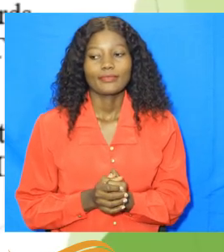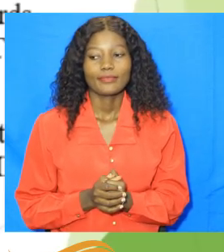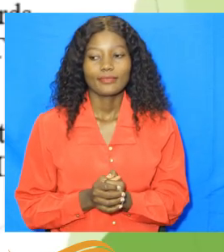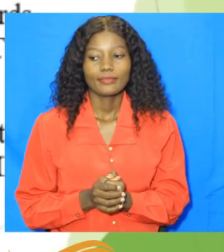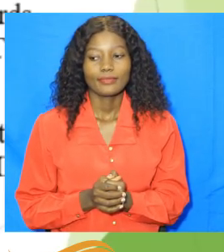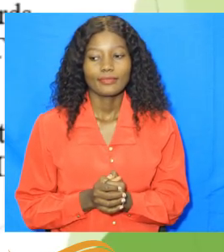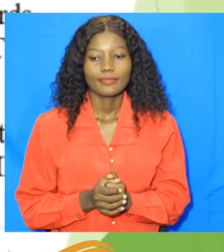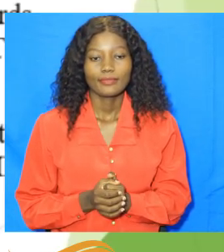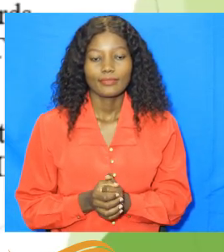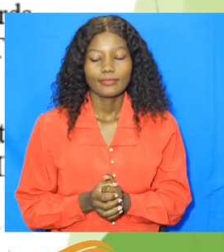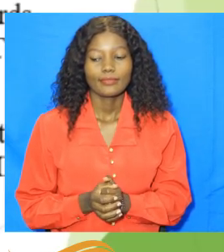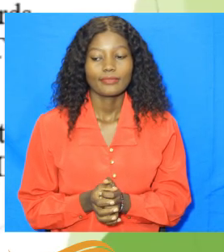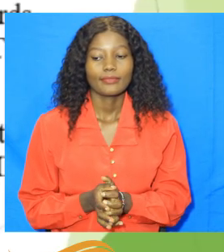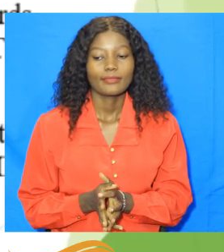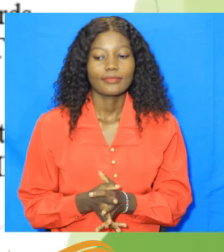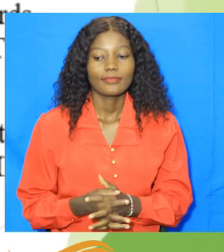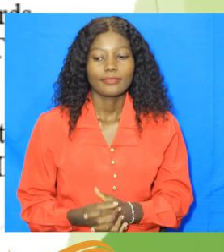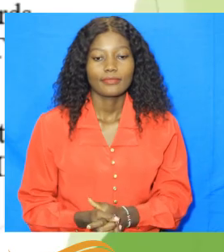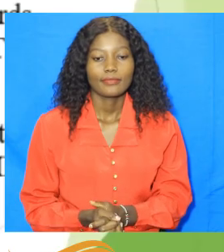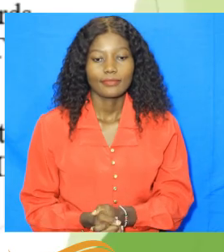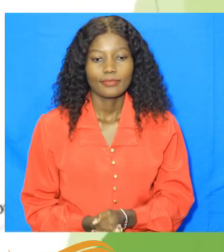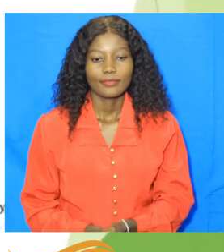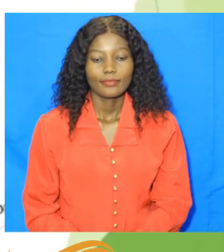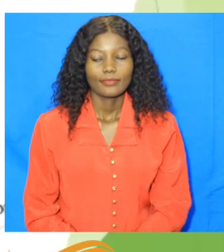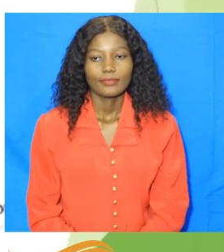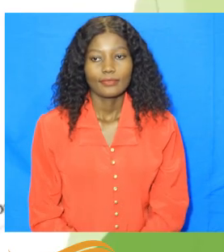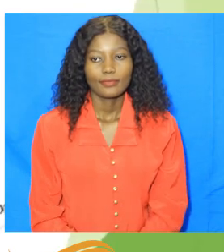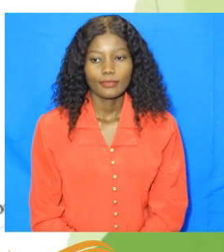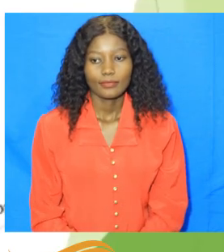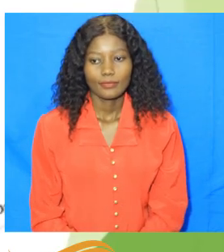Let's go to the next slide.